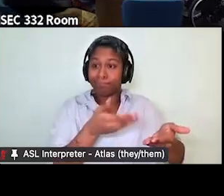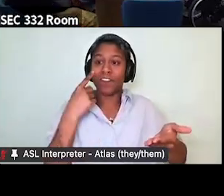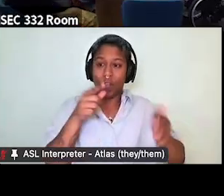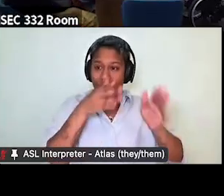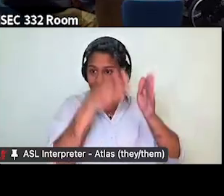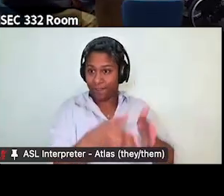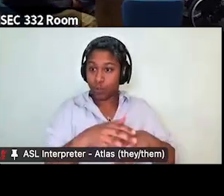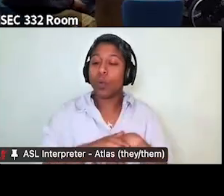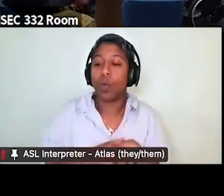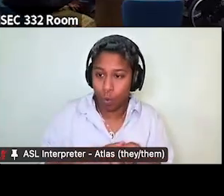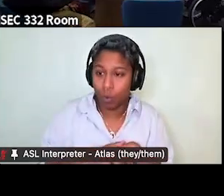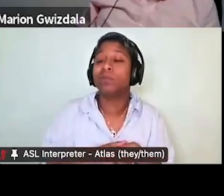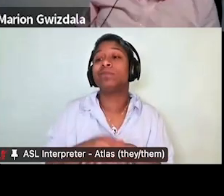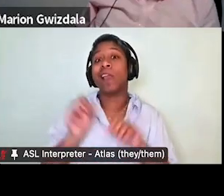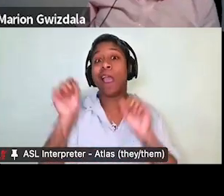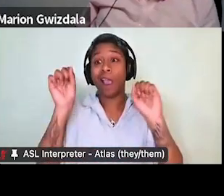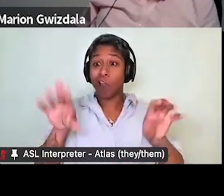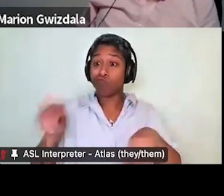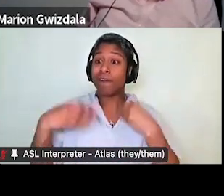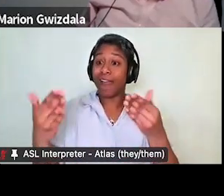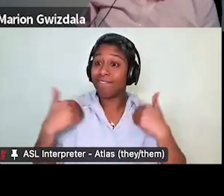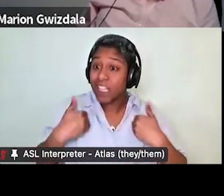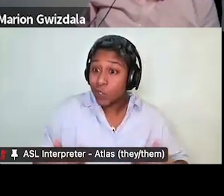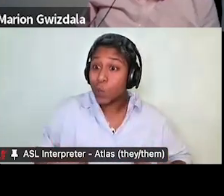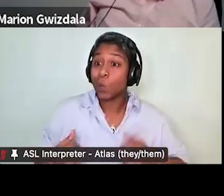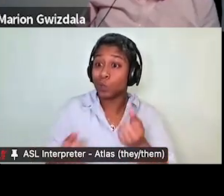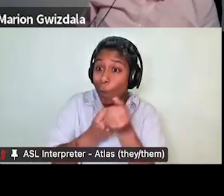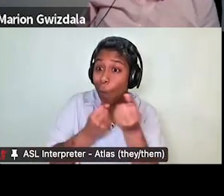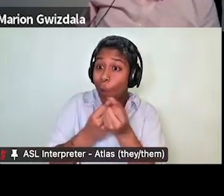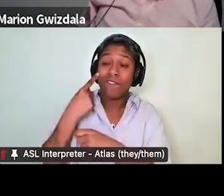physical support for balance,